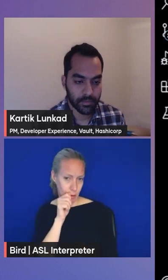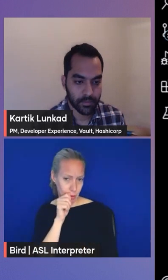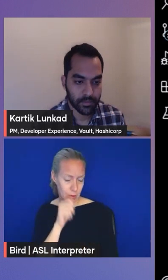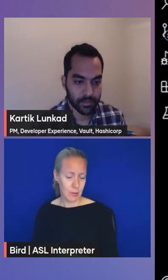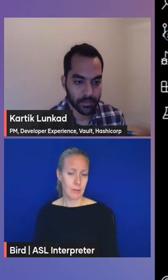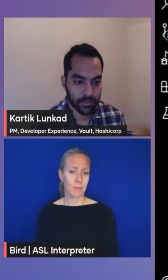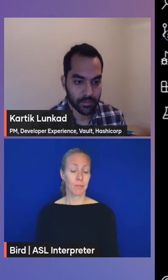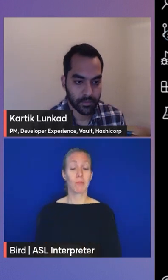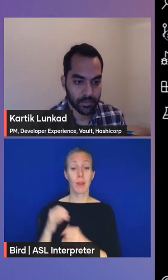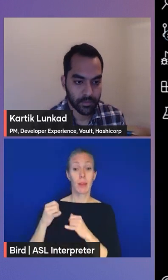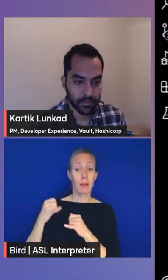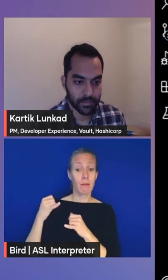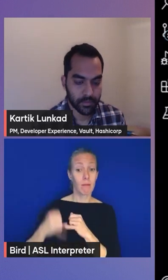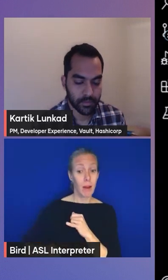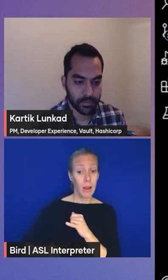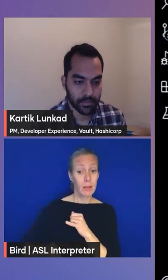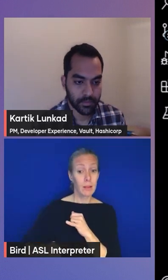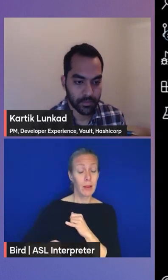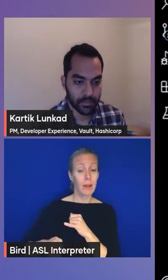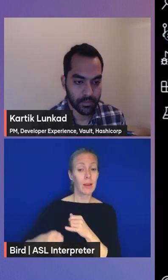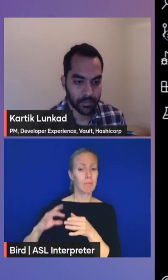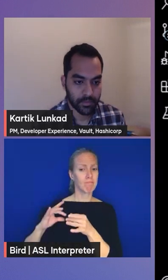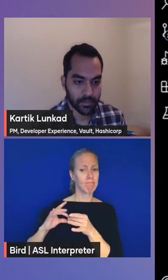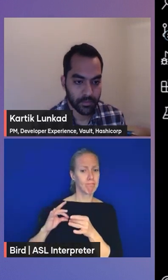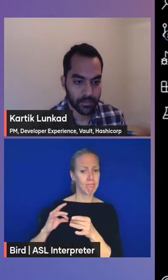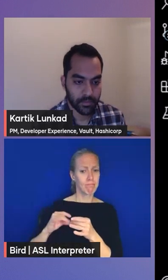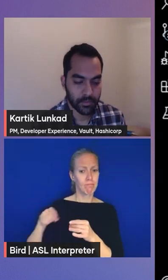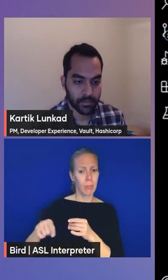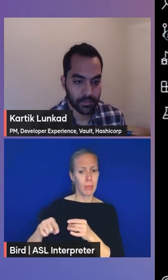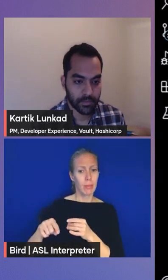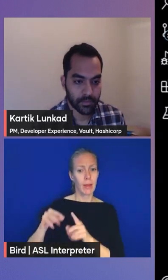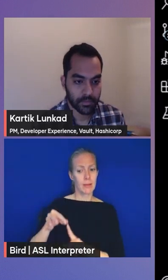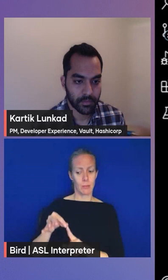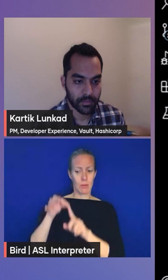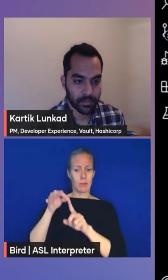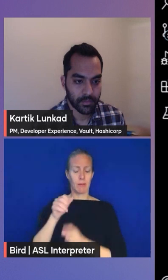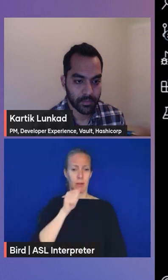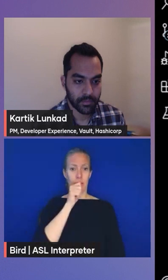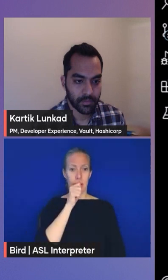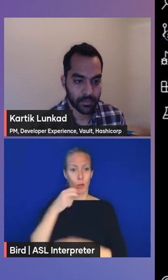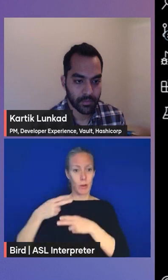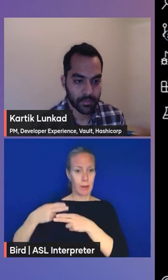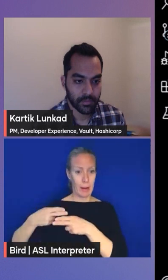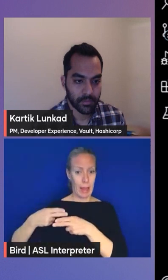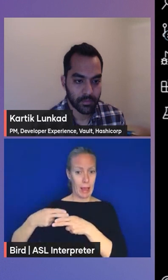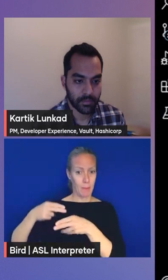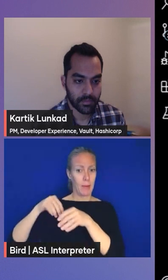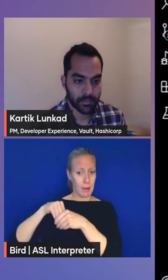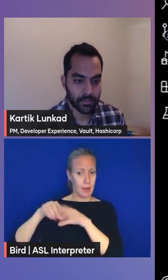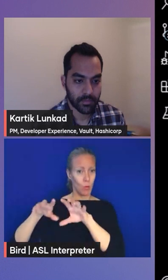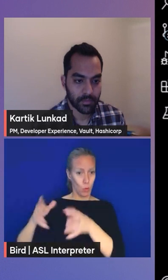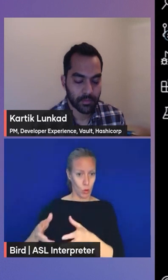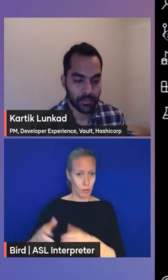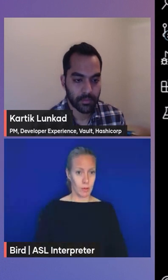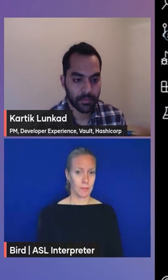And finally, referencing the specific secret name within Vault.